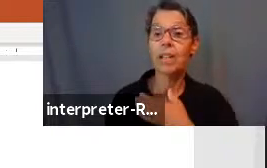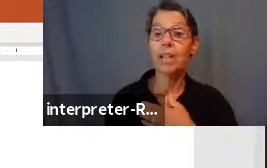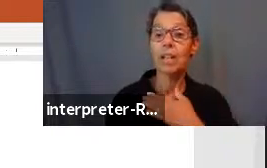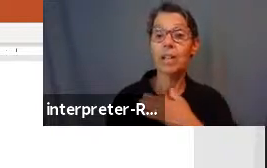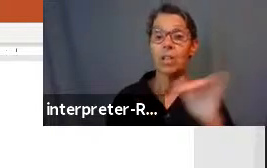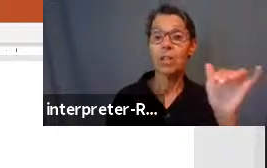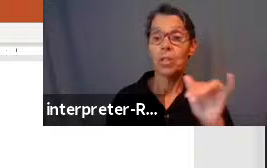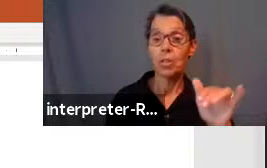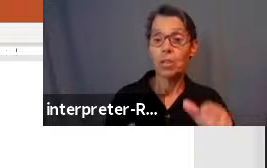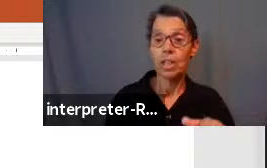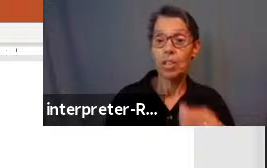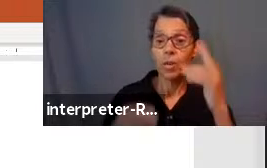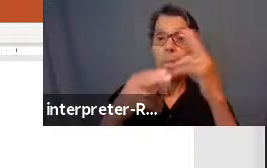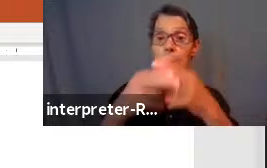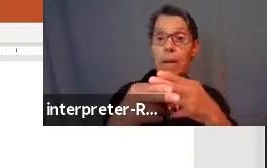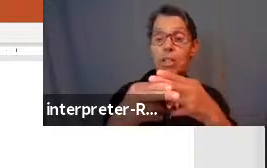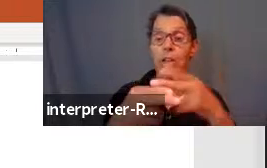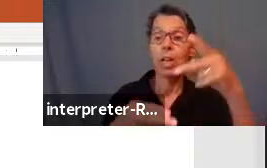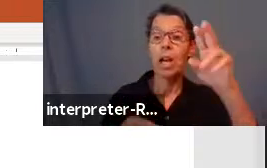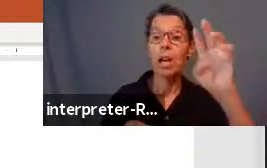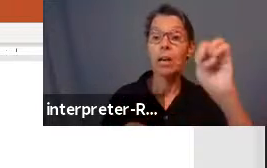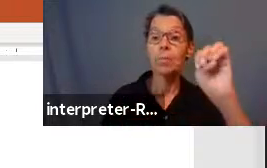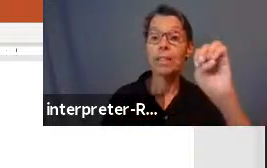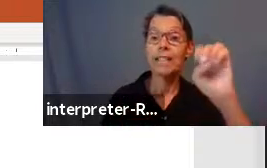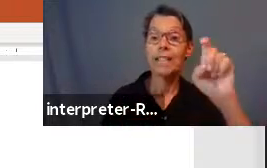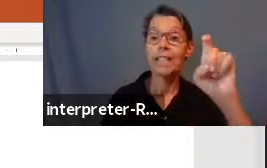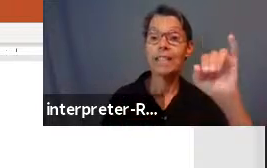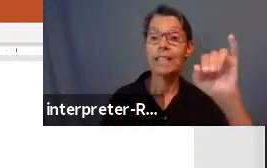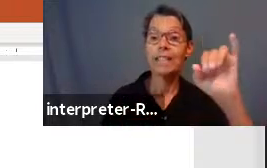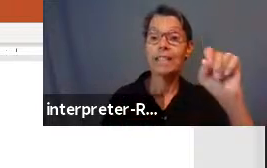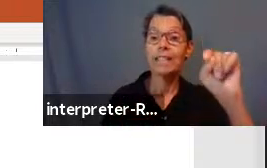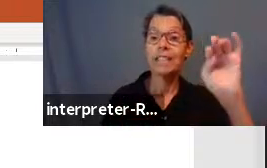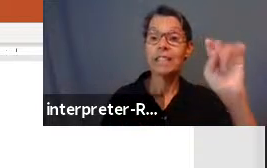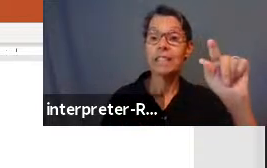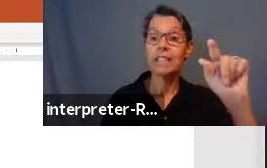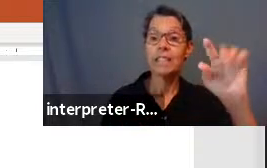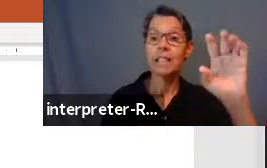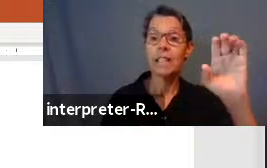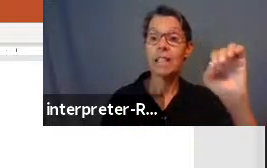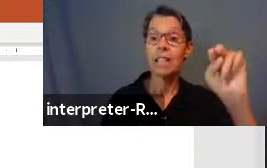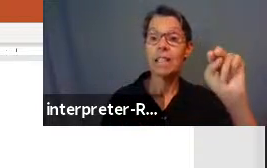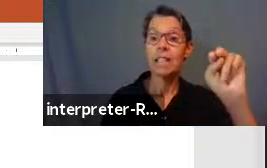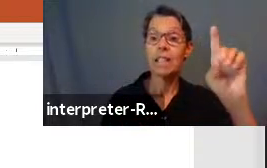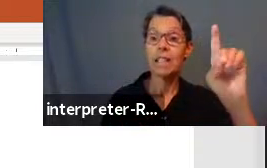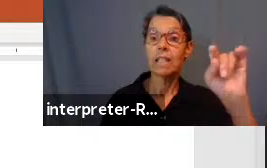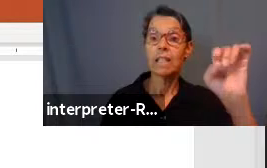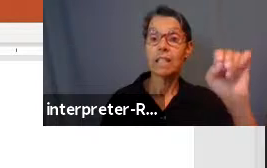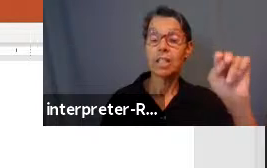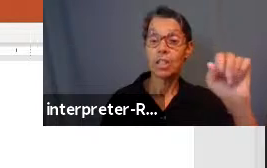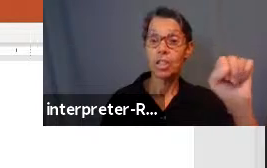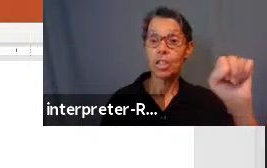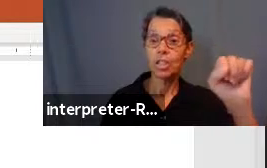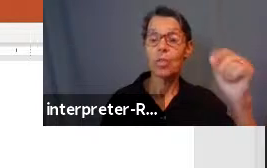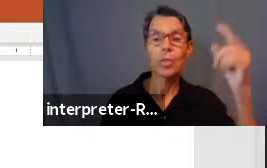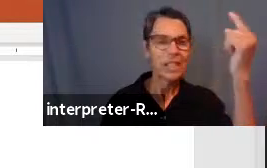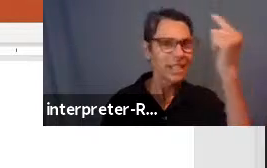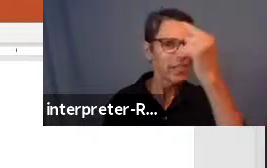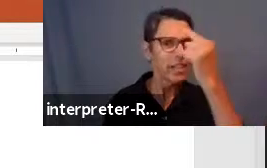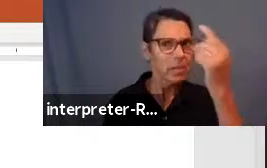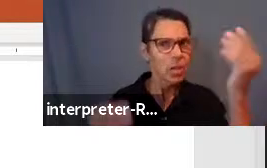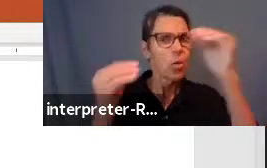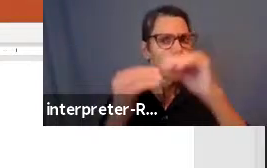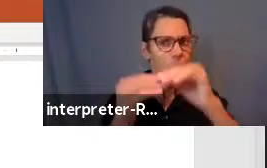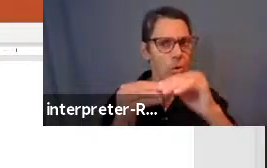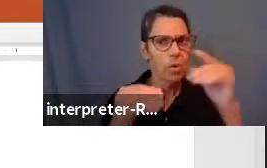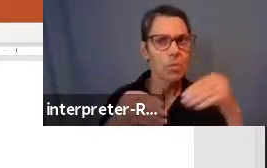pre-existing conditions, because I think that's something that we need to start thinking about more when we give vaccinations also.